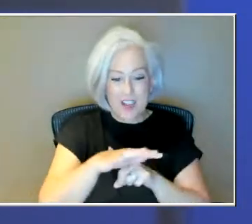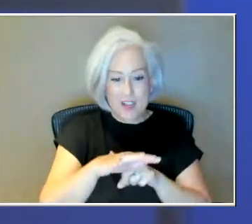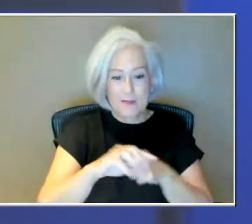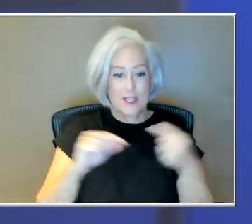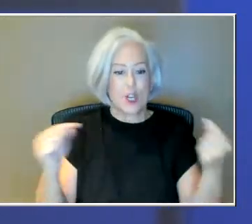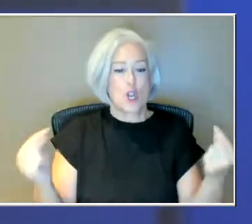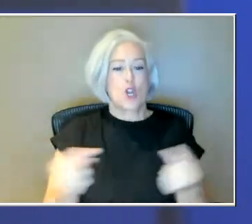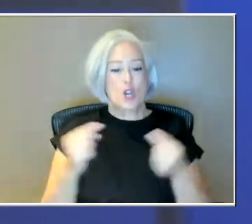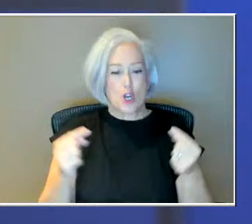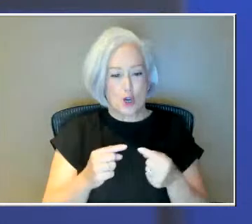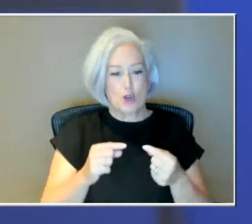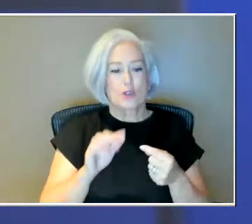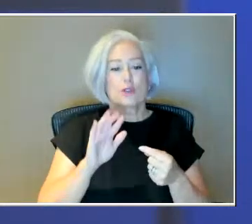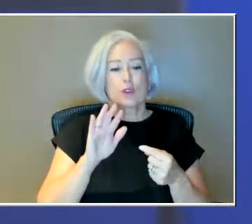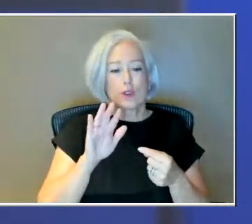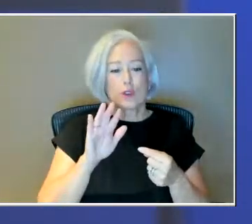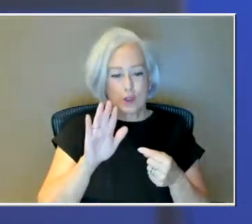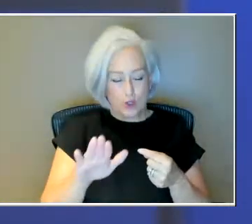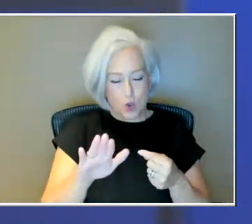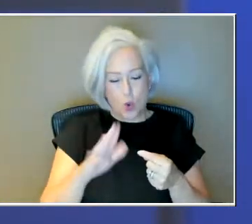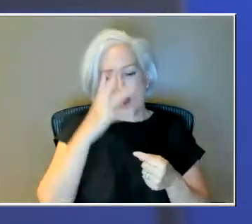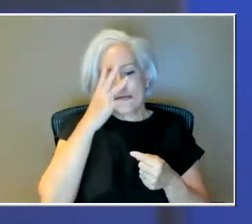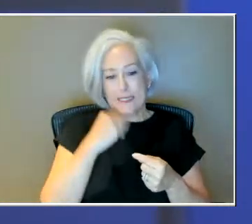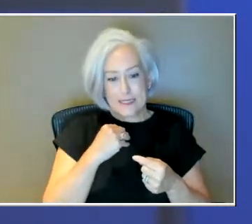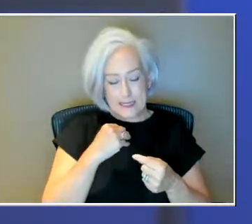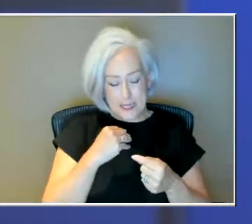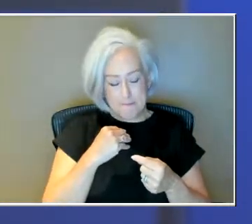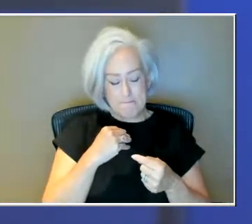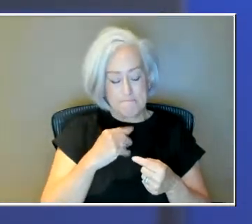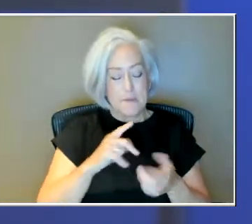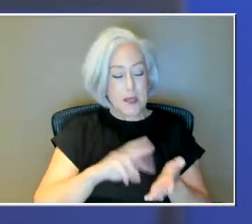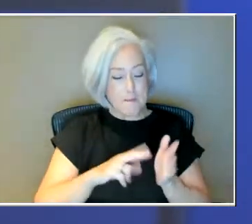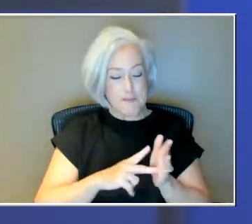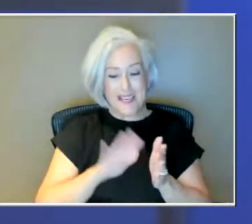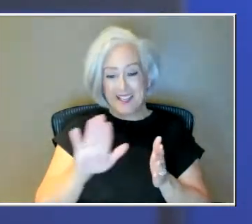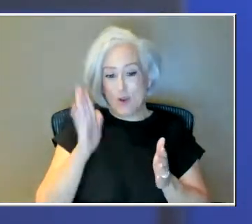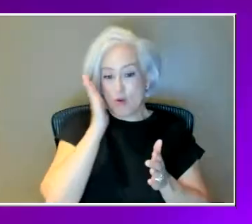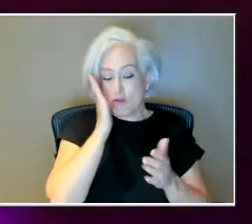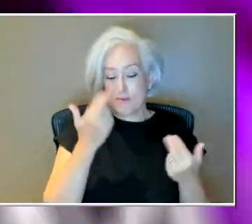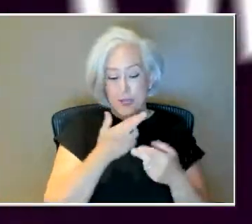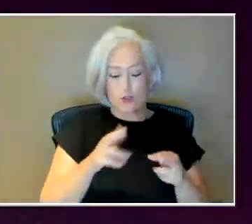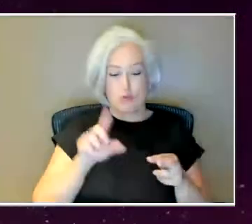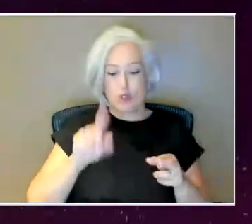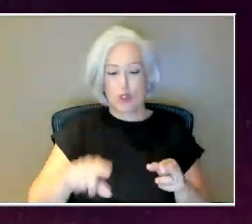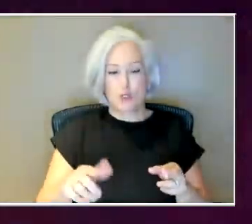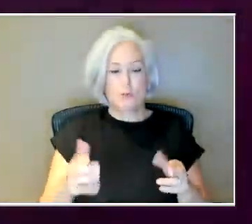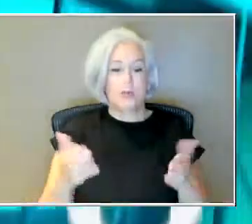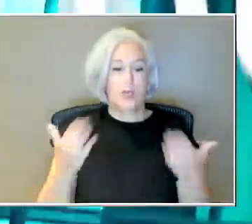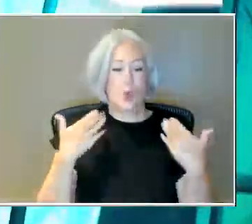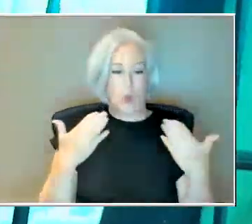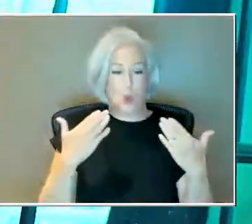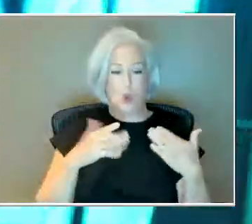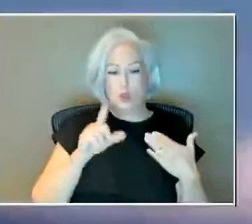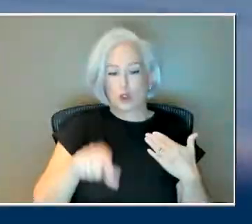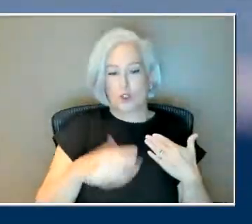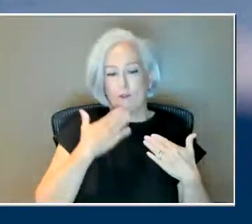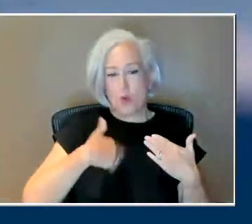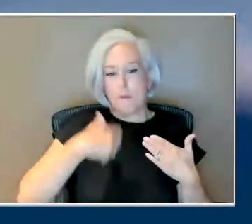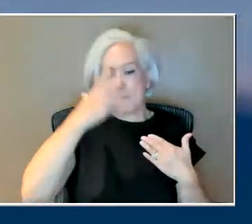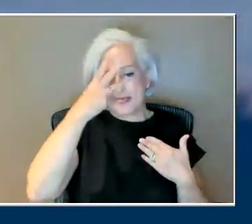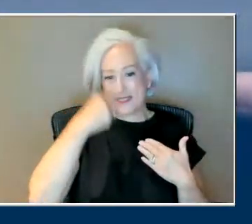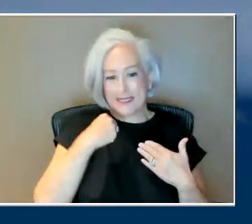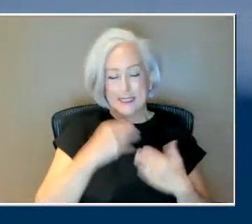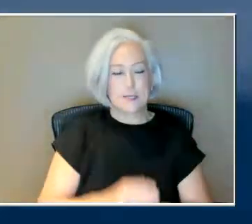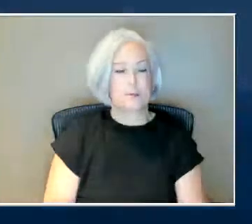cool, really to get the best night's sleep possible. Let's get to some questions from our viewers this morning.